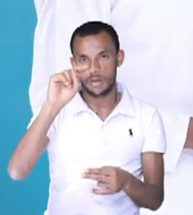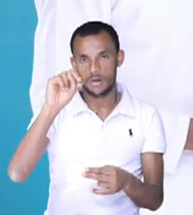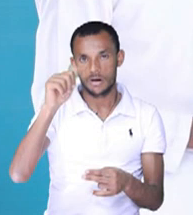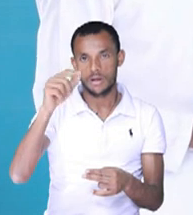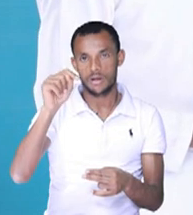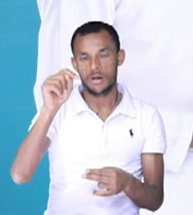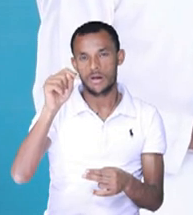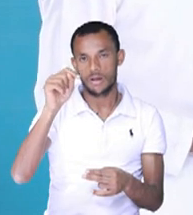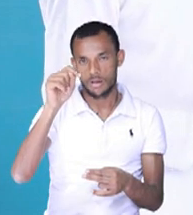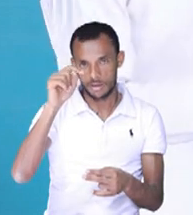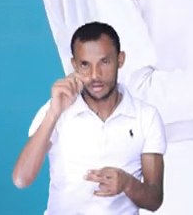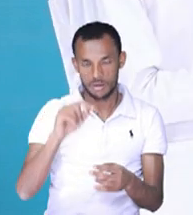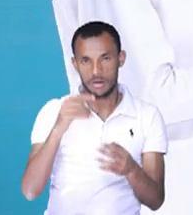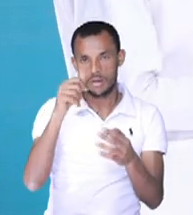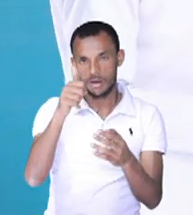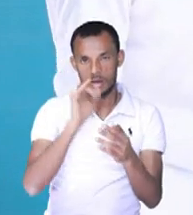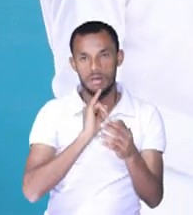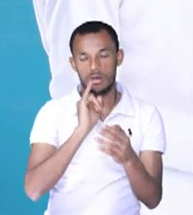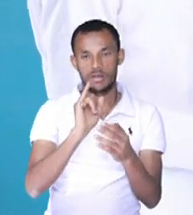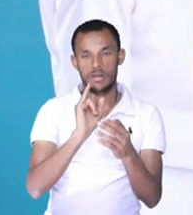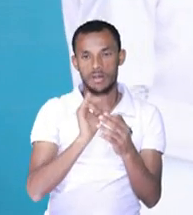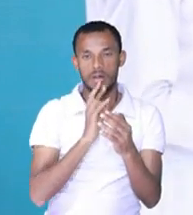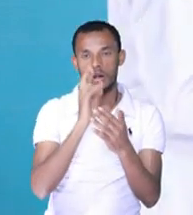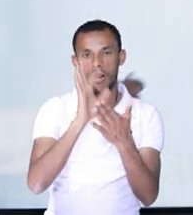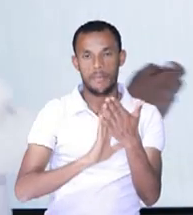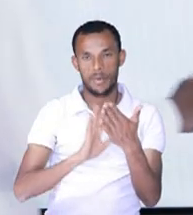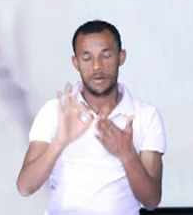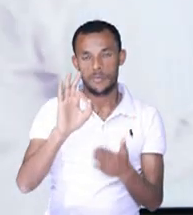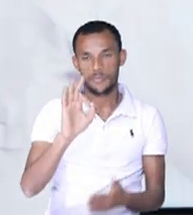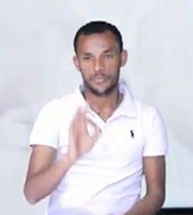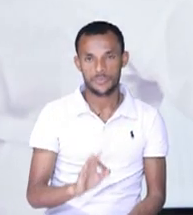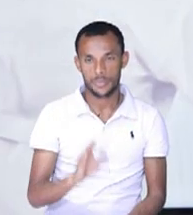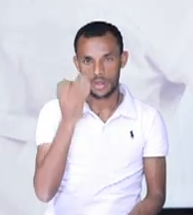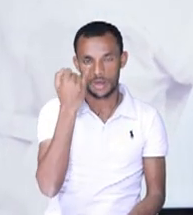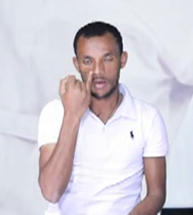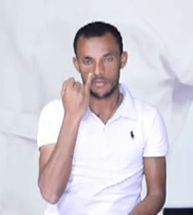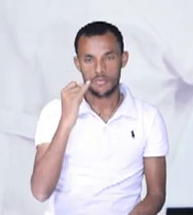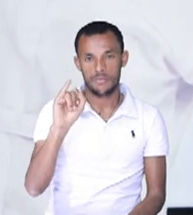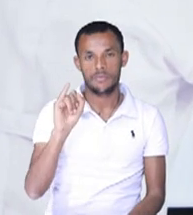matrix. A is a real number A. What does it mean? If